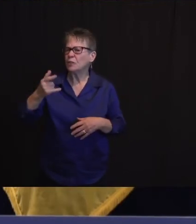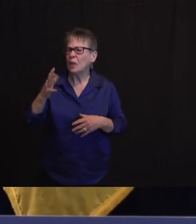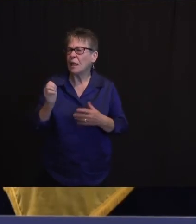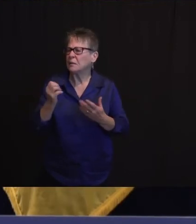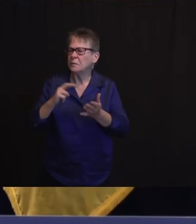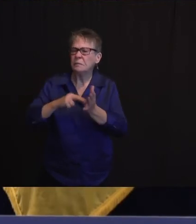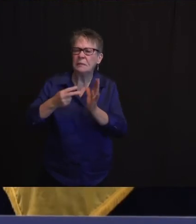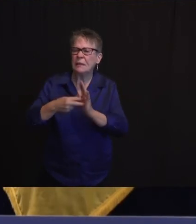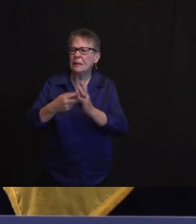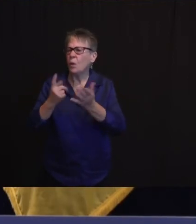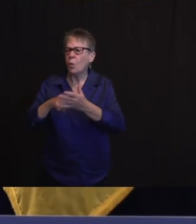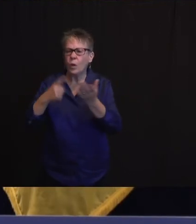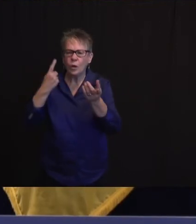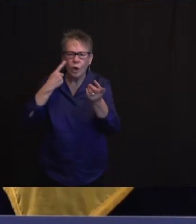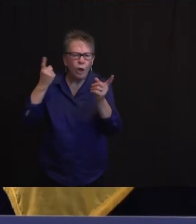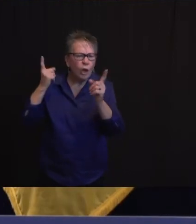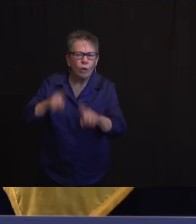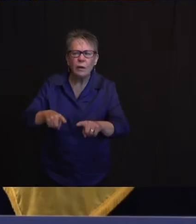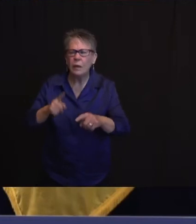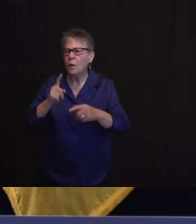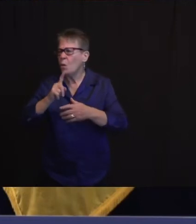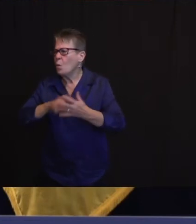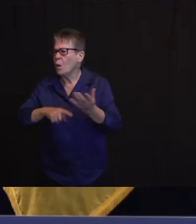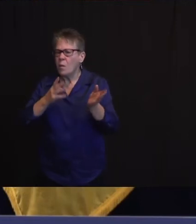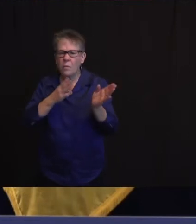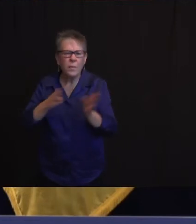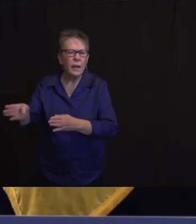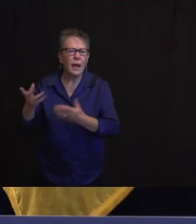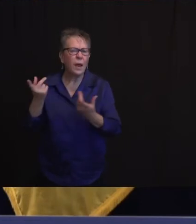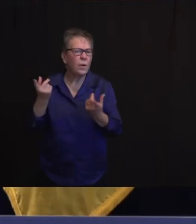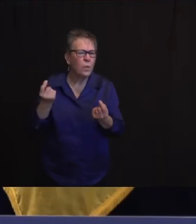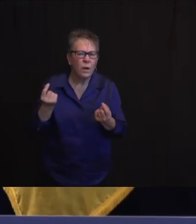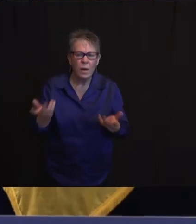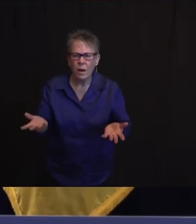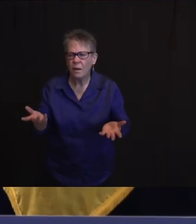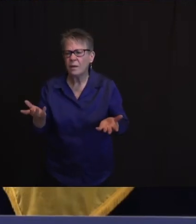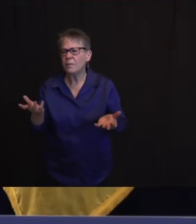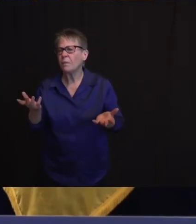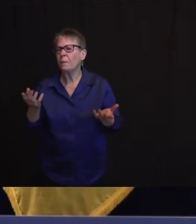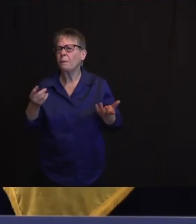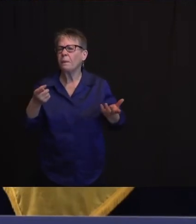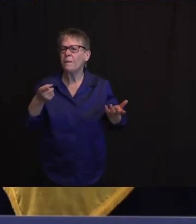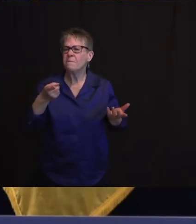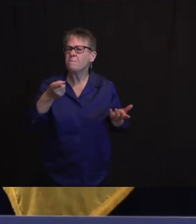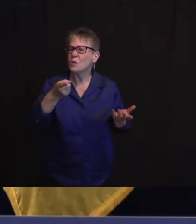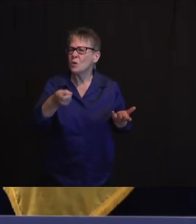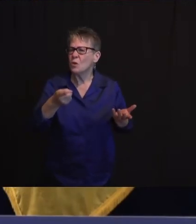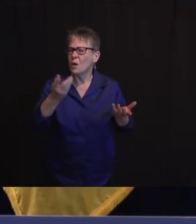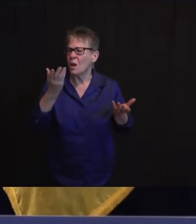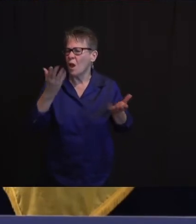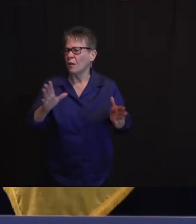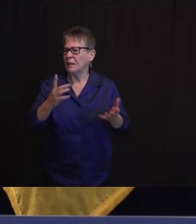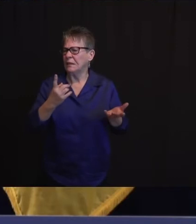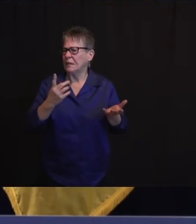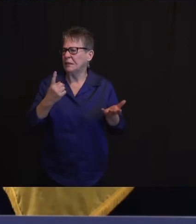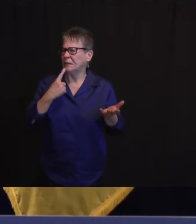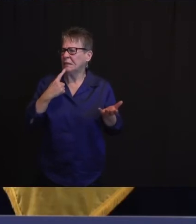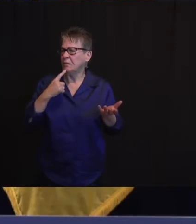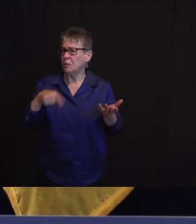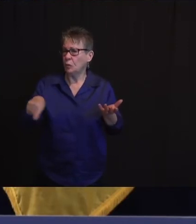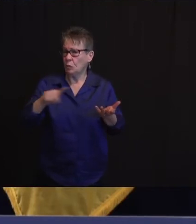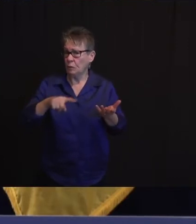And you touched on this at the start of the conference, but I wanted to ask specifically about it. Did you listen to the recording of President